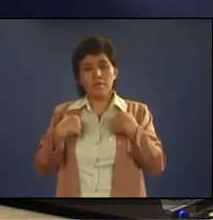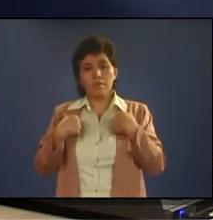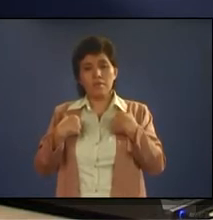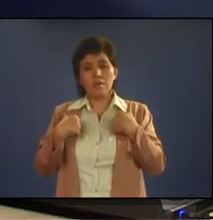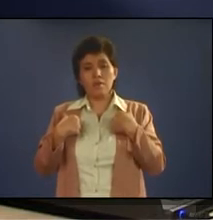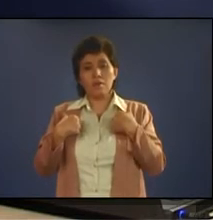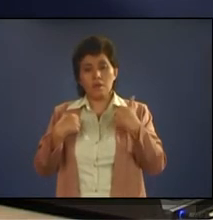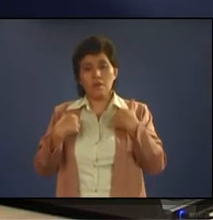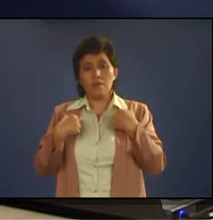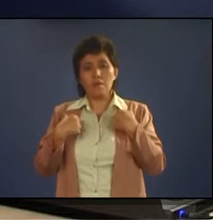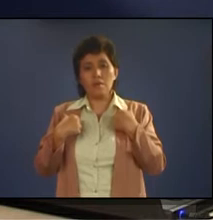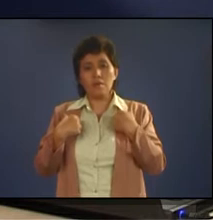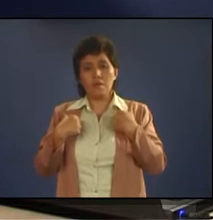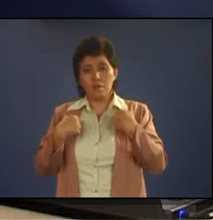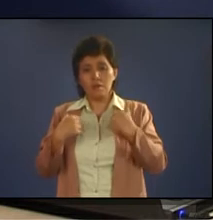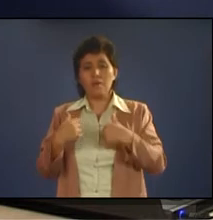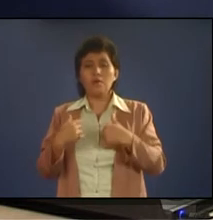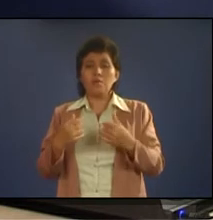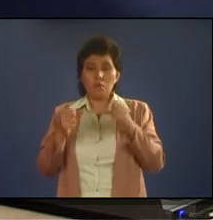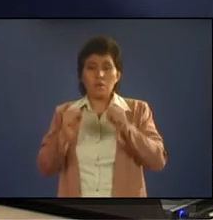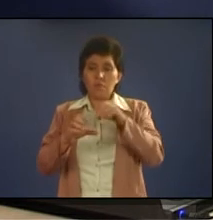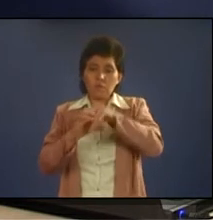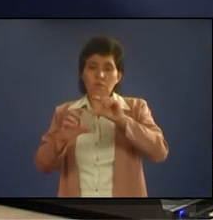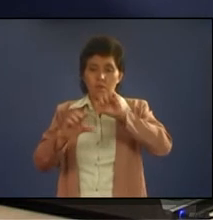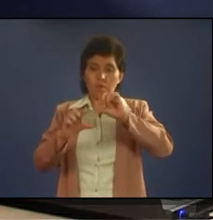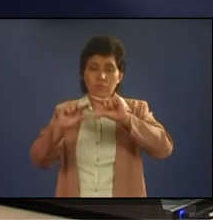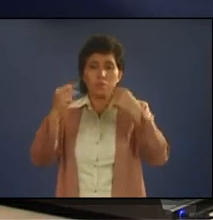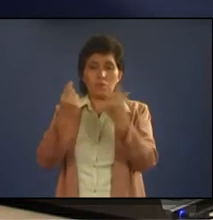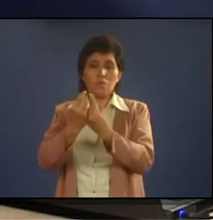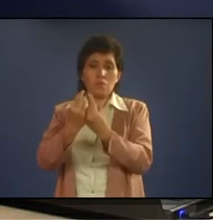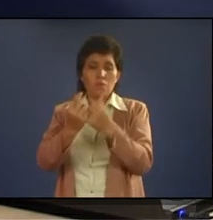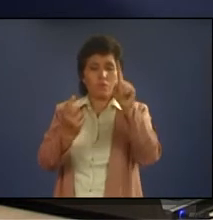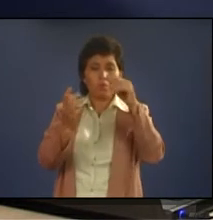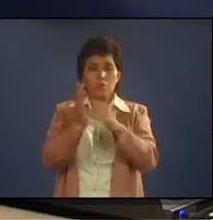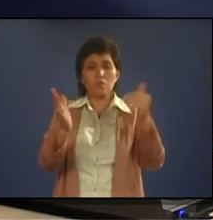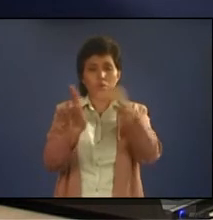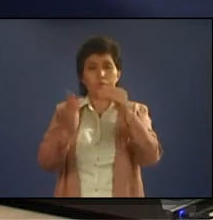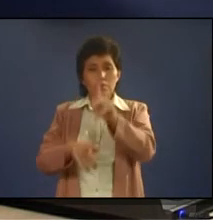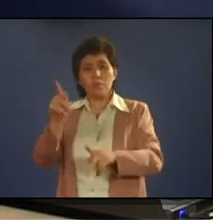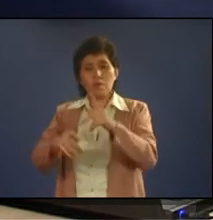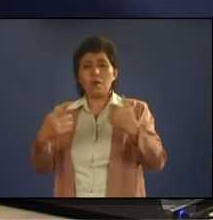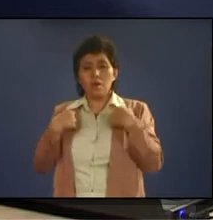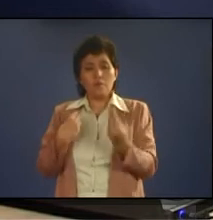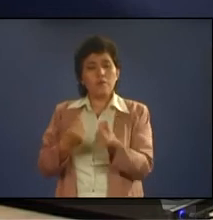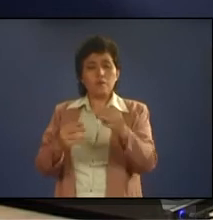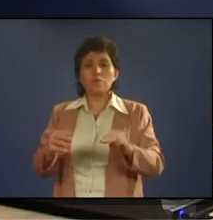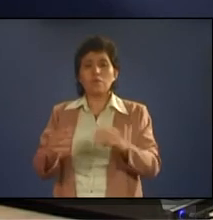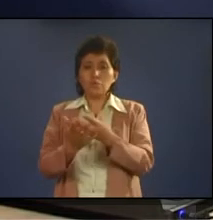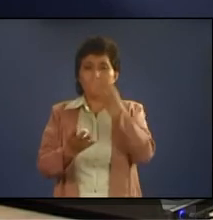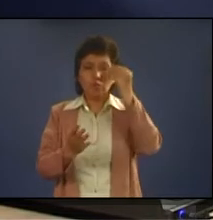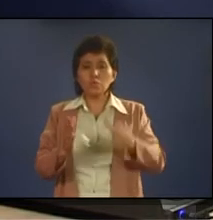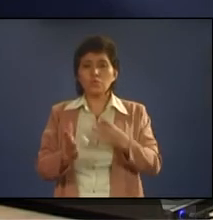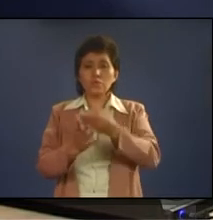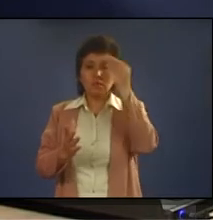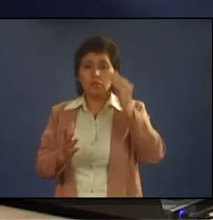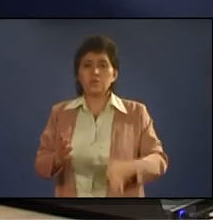in 1,000 people inside. But then today I have just a group of students that's about 30. I have just 30